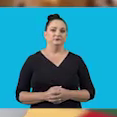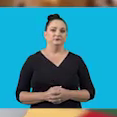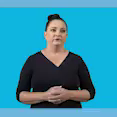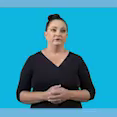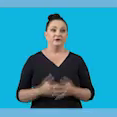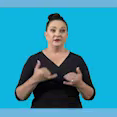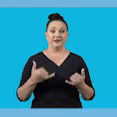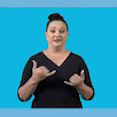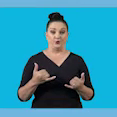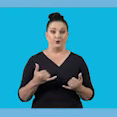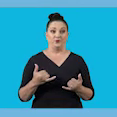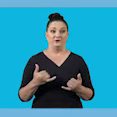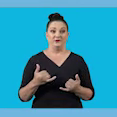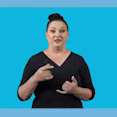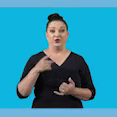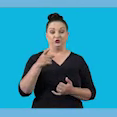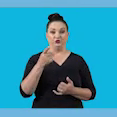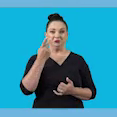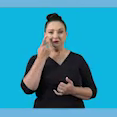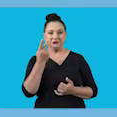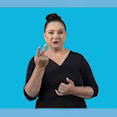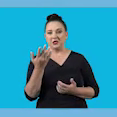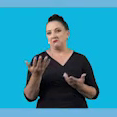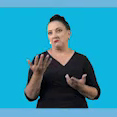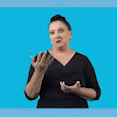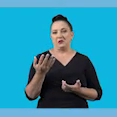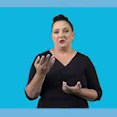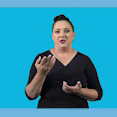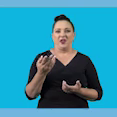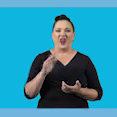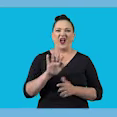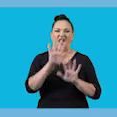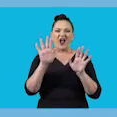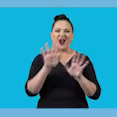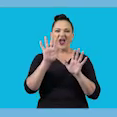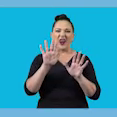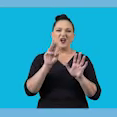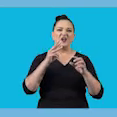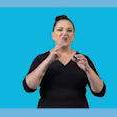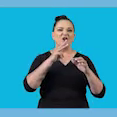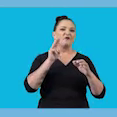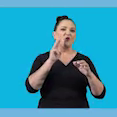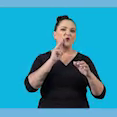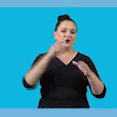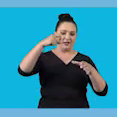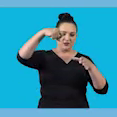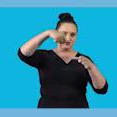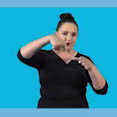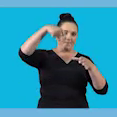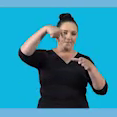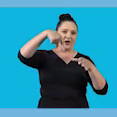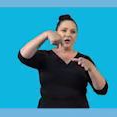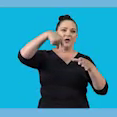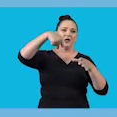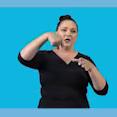So now, if we were to take a dye and just pour a bit of dye in water and leave it there, that dye, it is going to